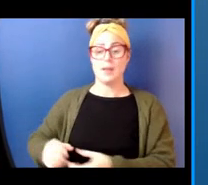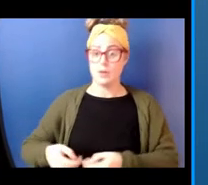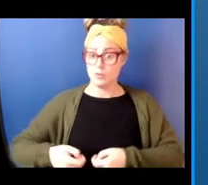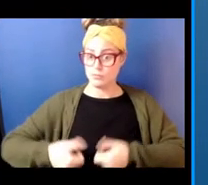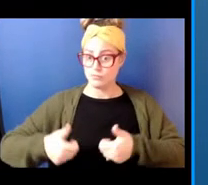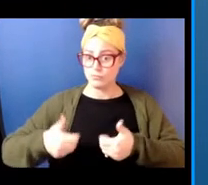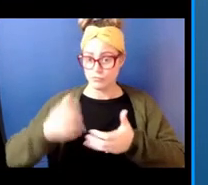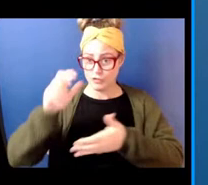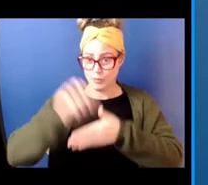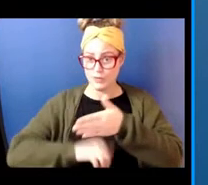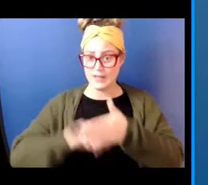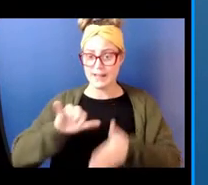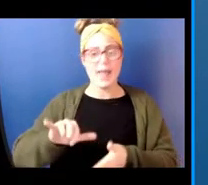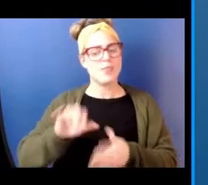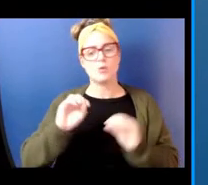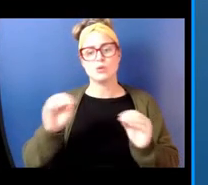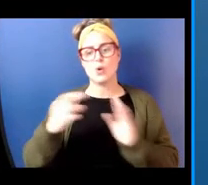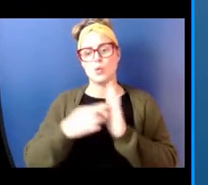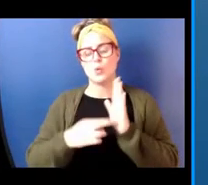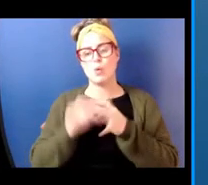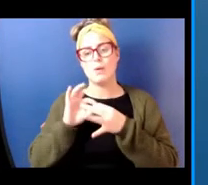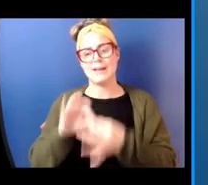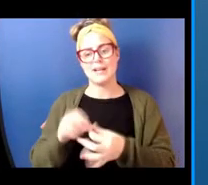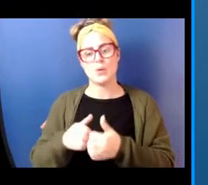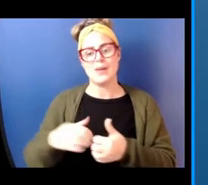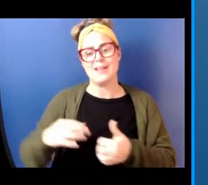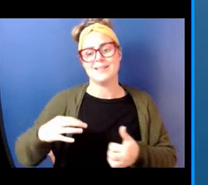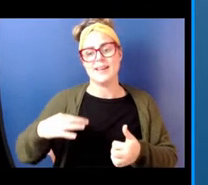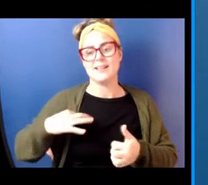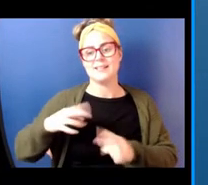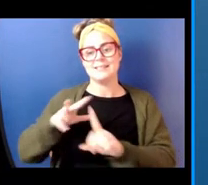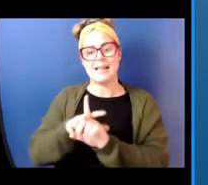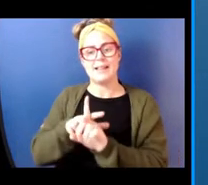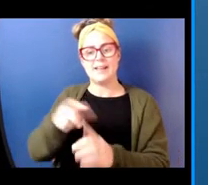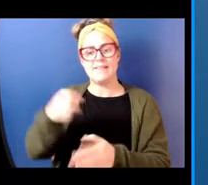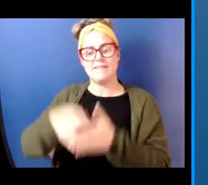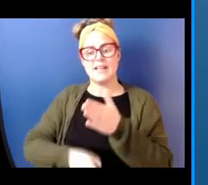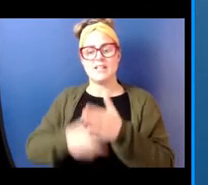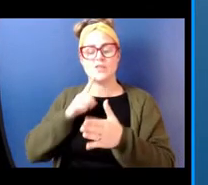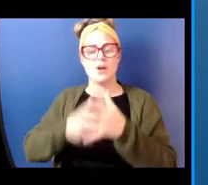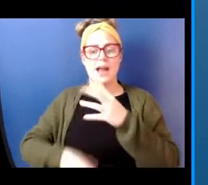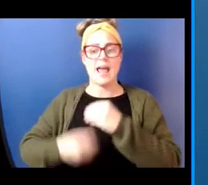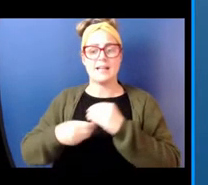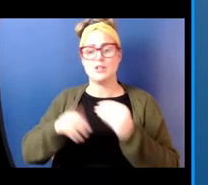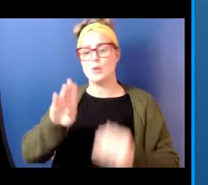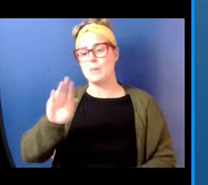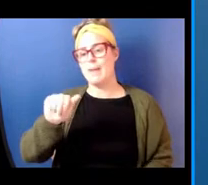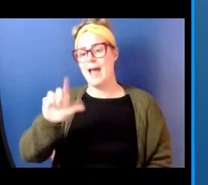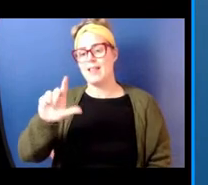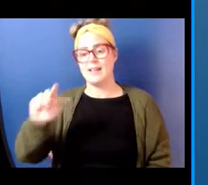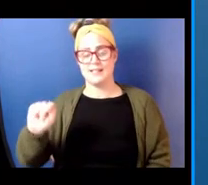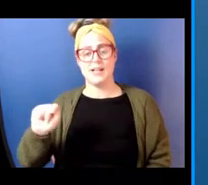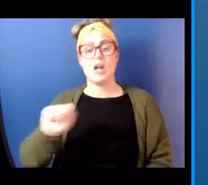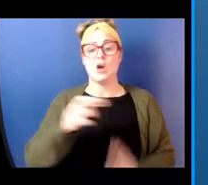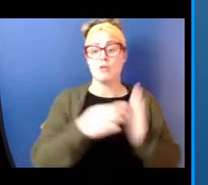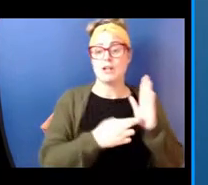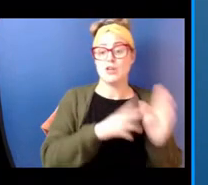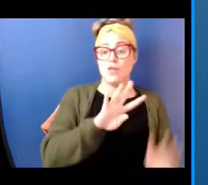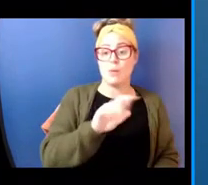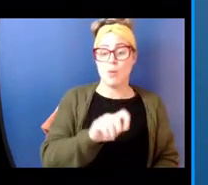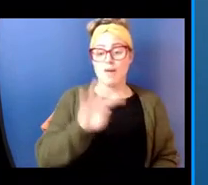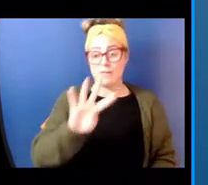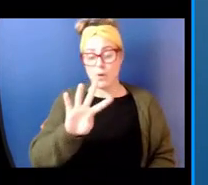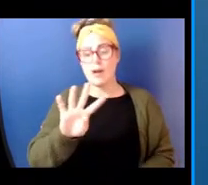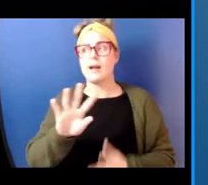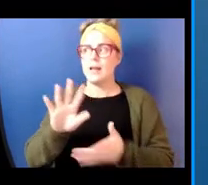a rule related to delegate fees for being on the ballot and regulation 4.4 makes it so fees from state